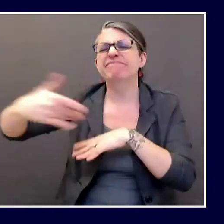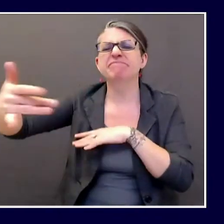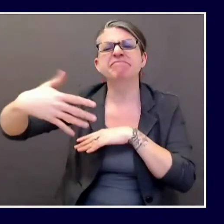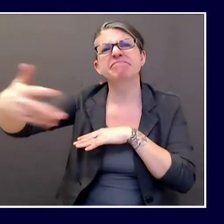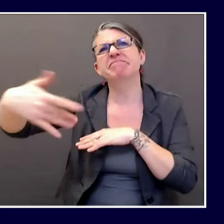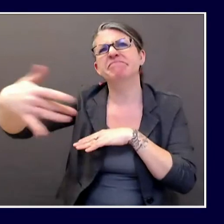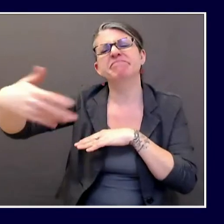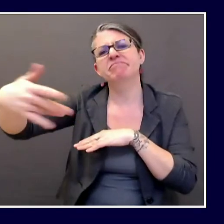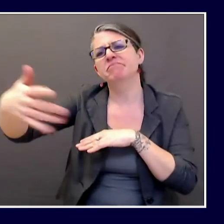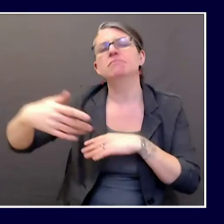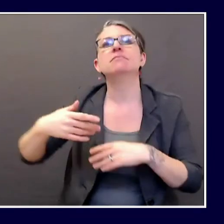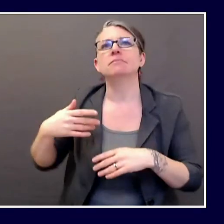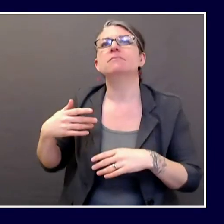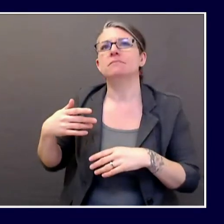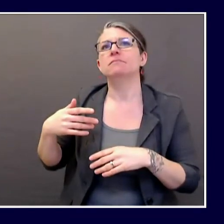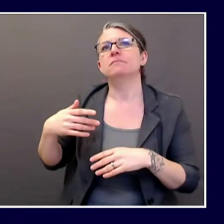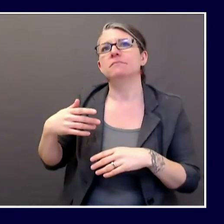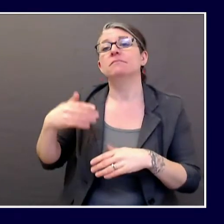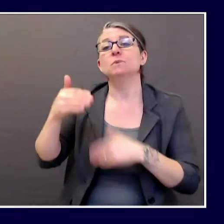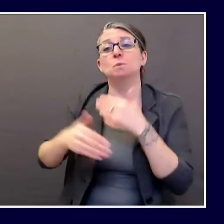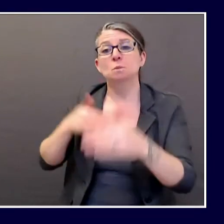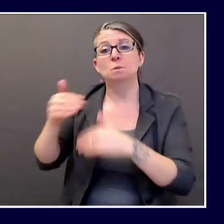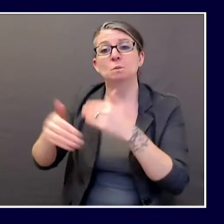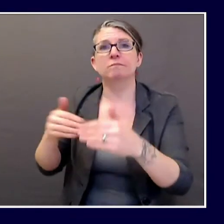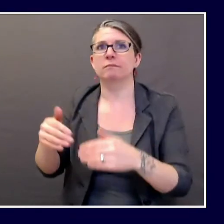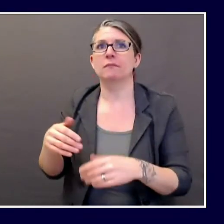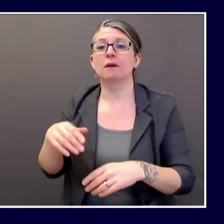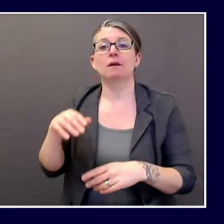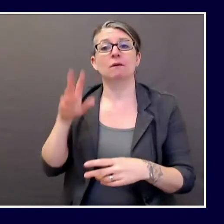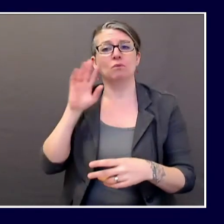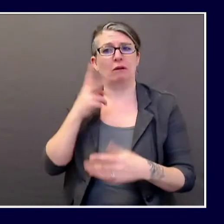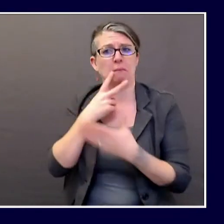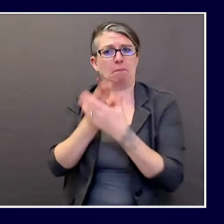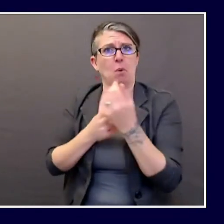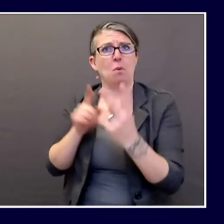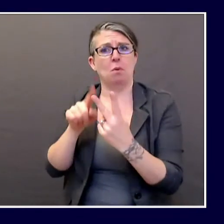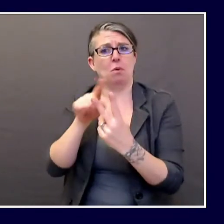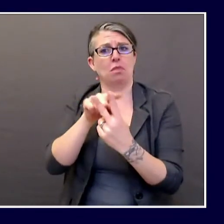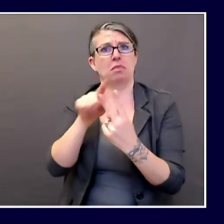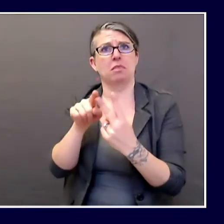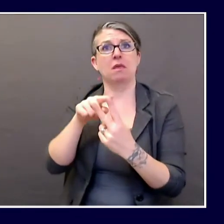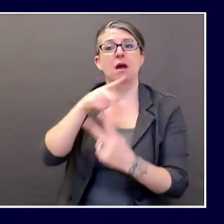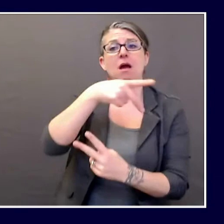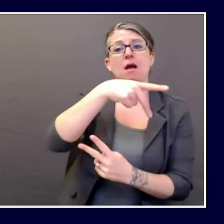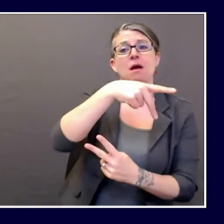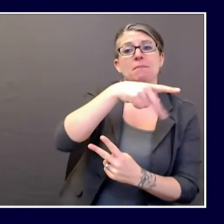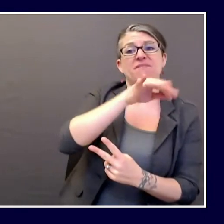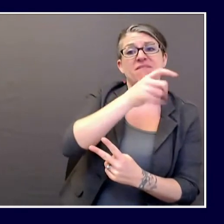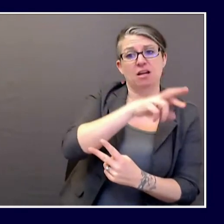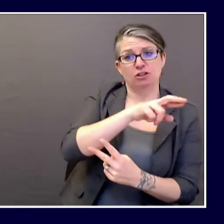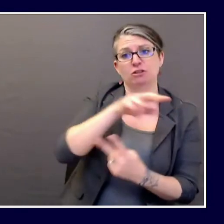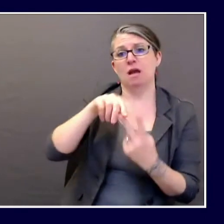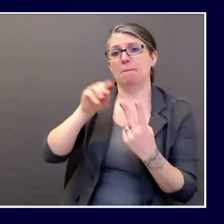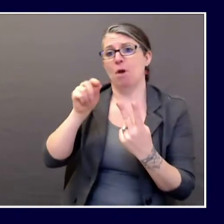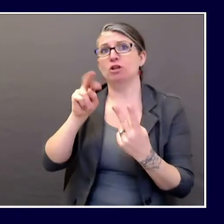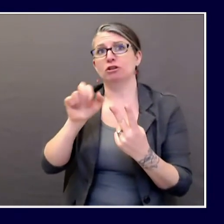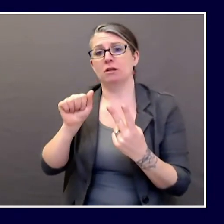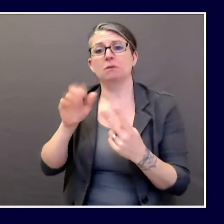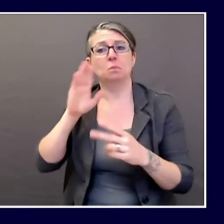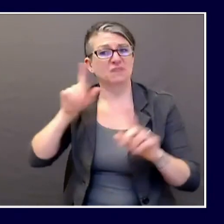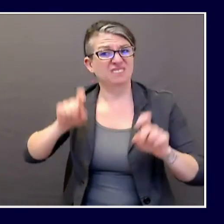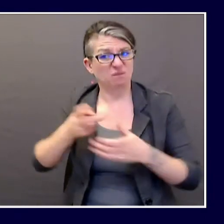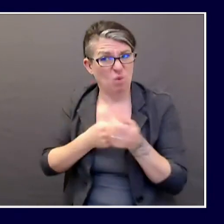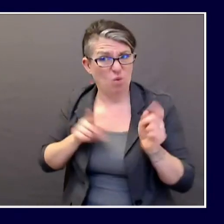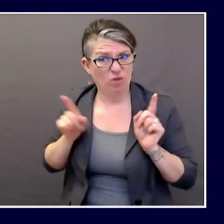vaccines may not be available until late summer at the earliest, and maybe even into early fall. So it's not